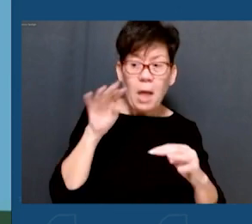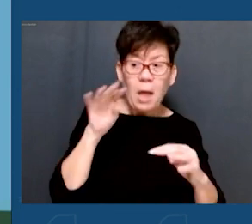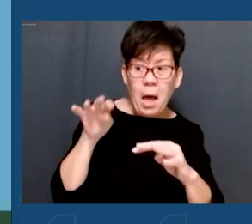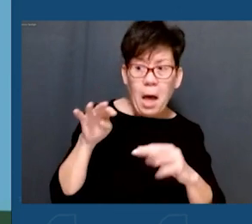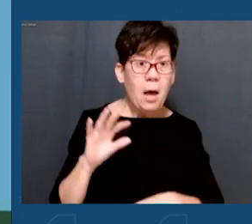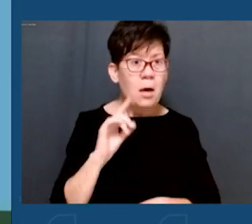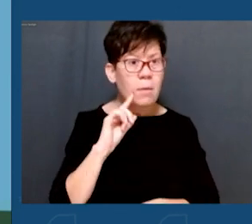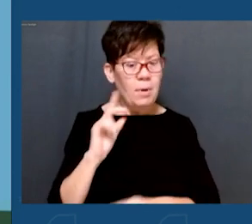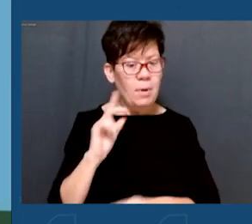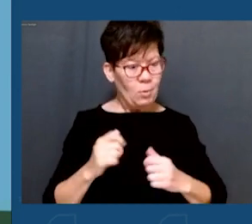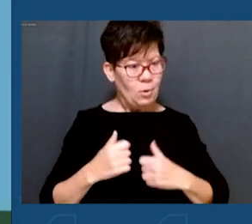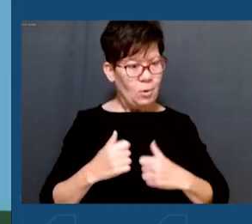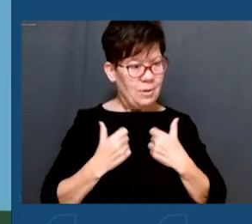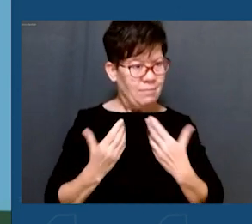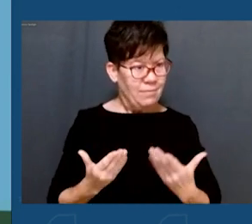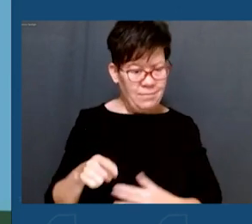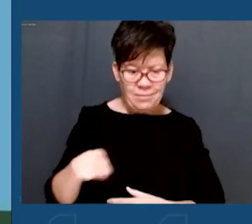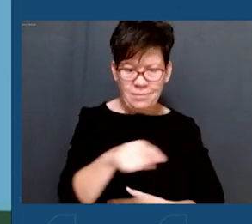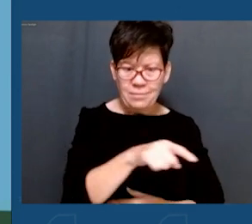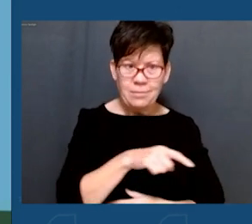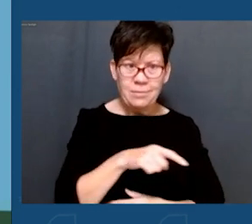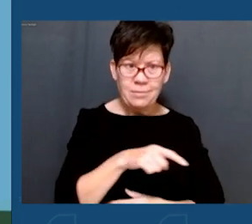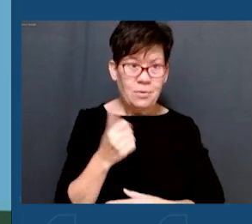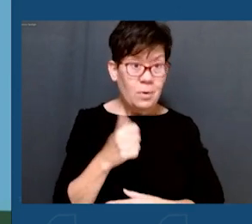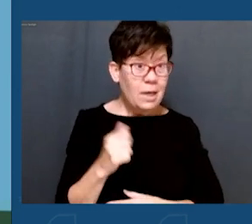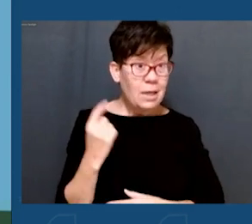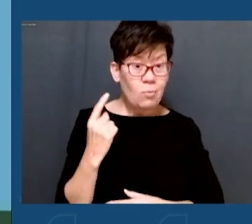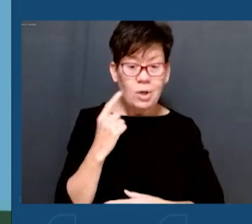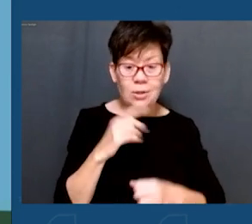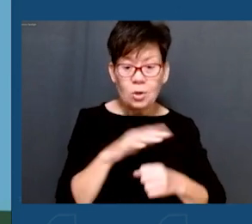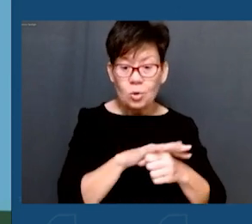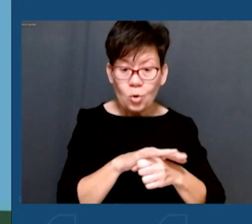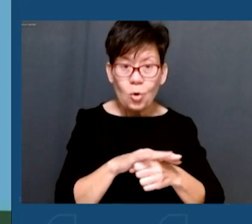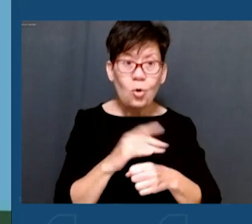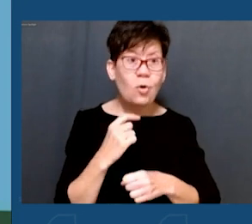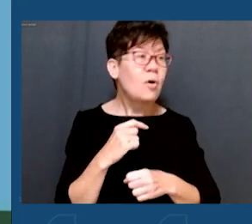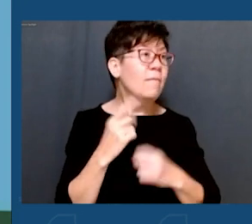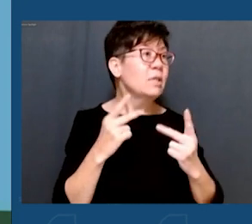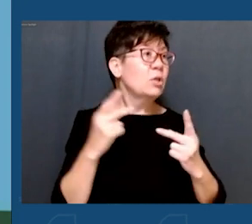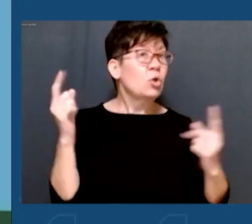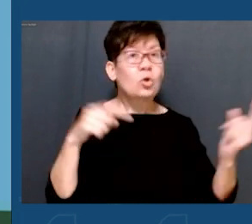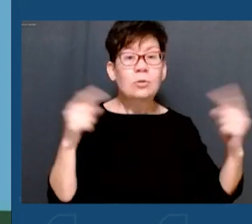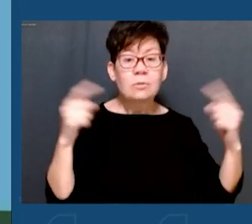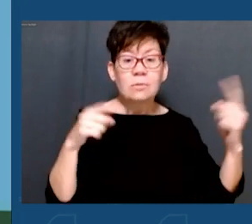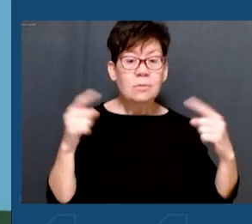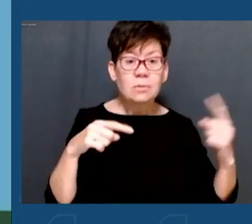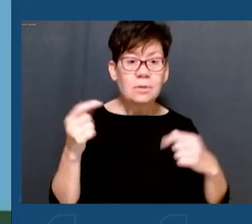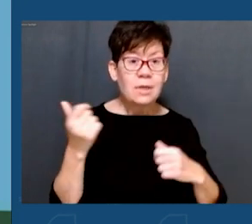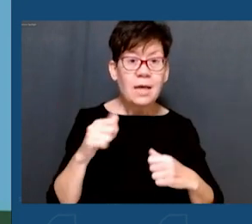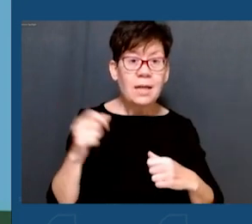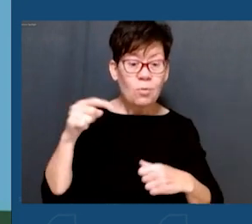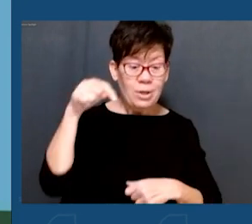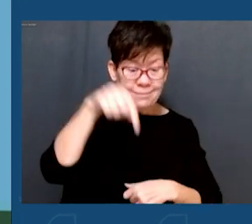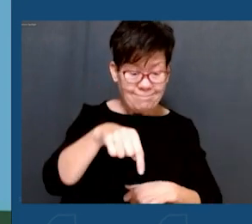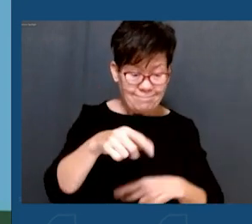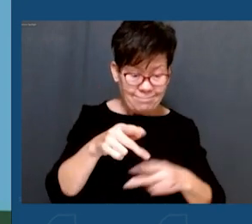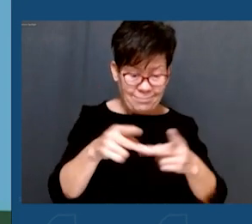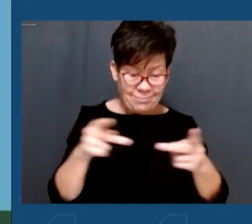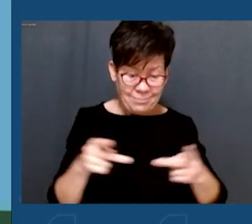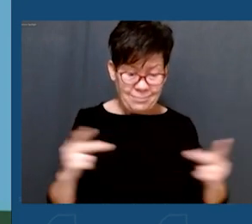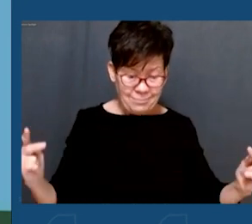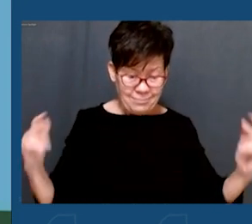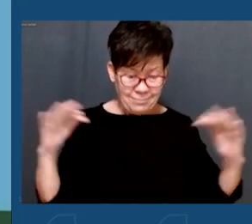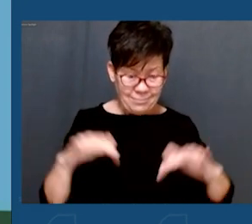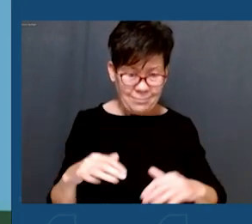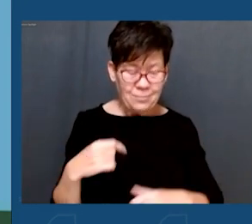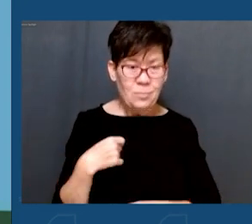when anyone, locals, visitors, come to this space, we want them to know that this is a